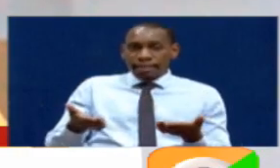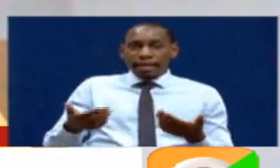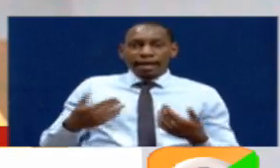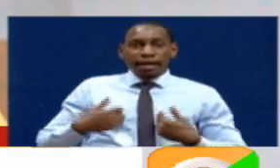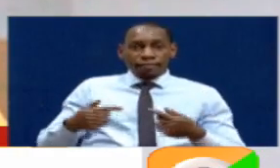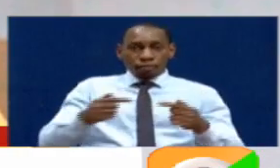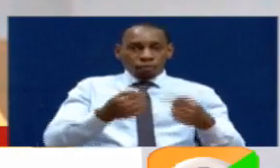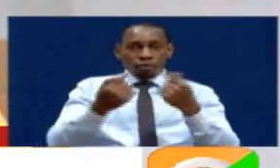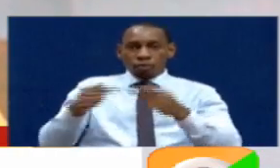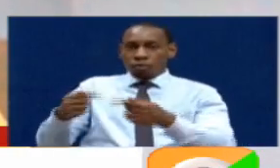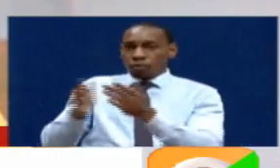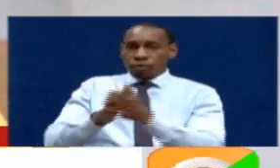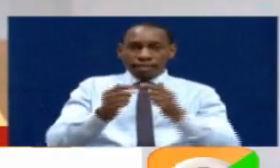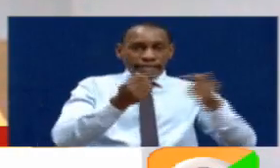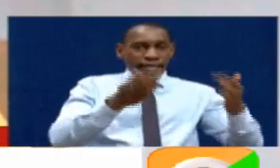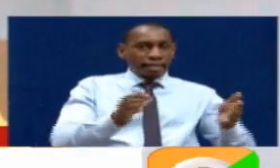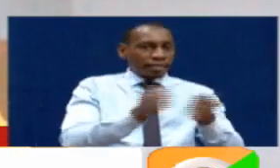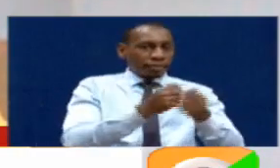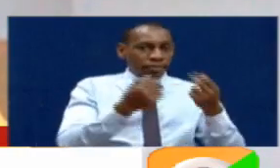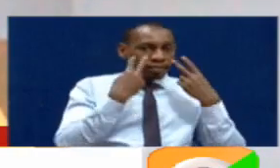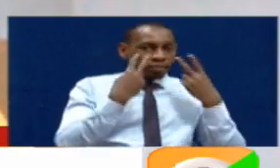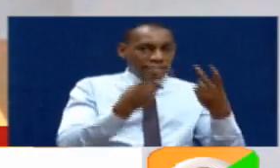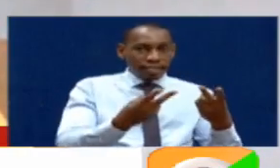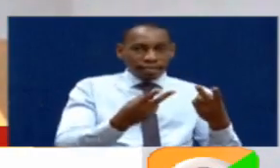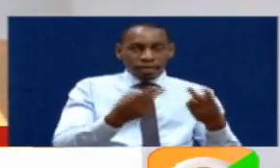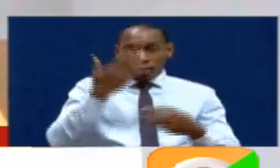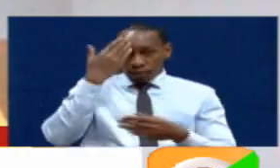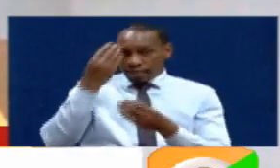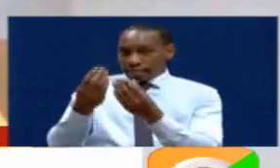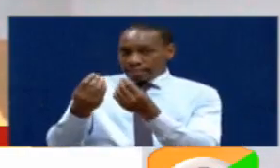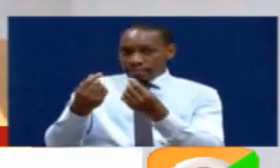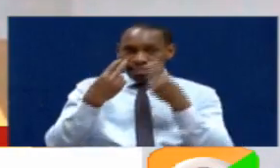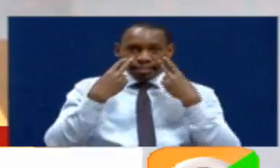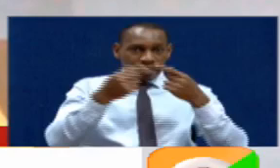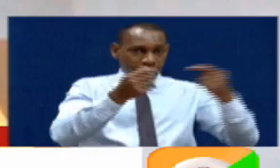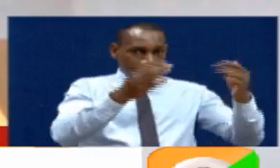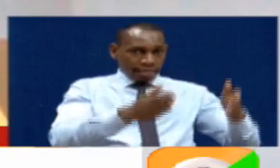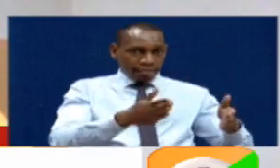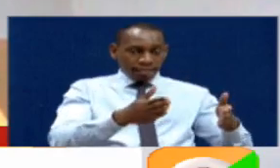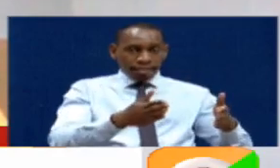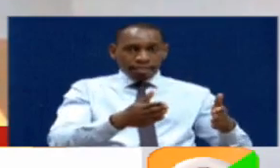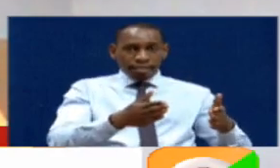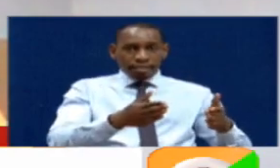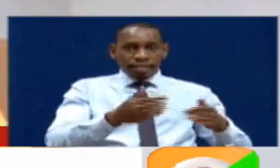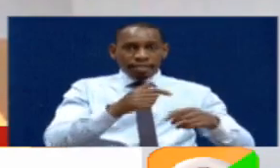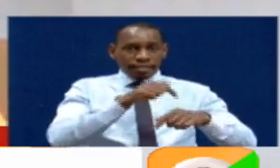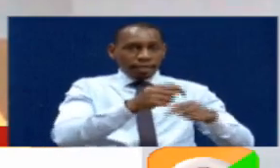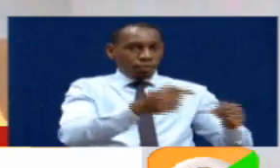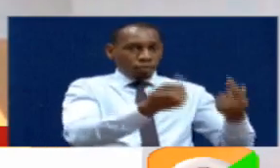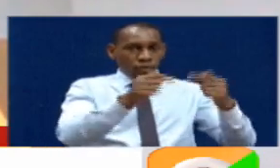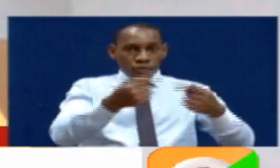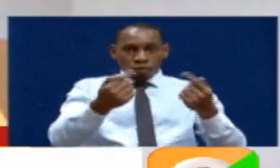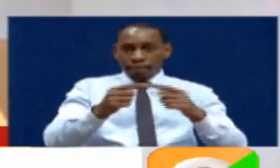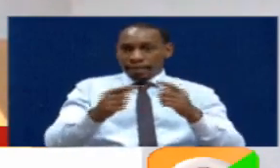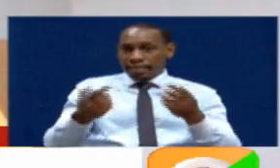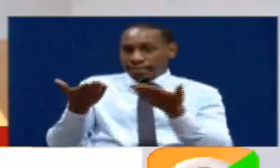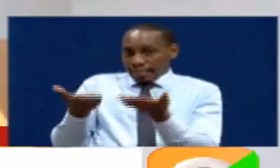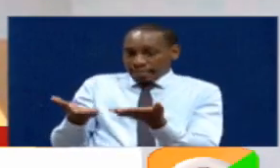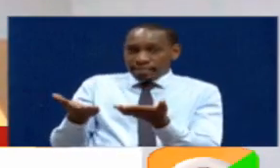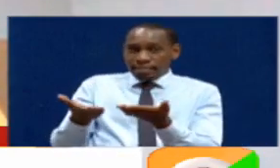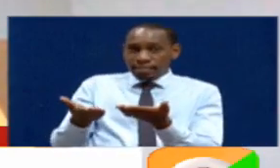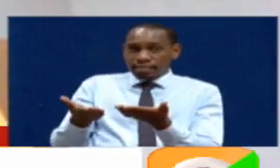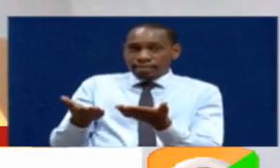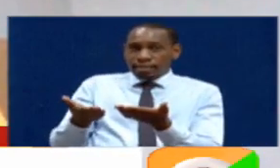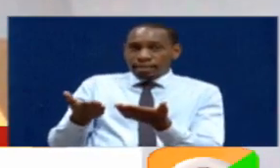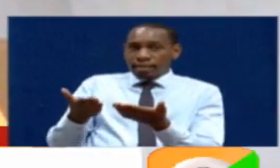facing a war and an enemy that we can't see, because it's easy to see an enemy when you're in Iraq and Afghanistan, but you find the